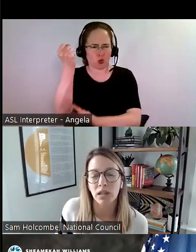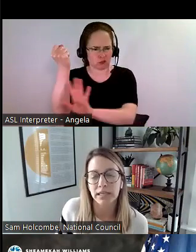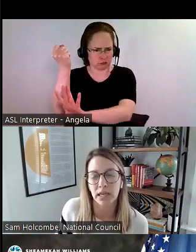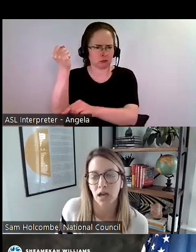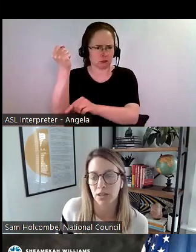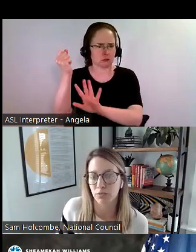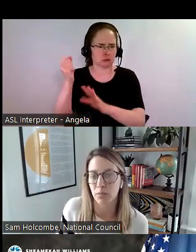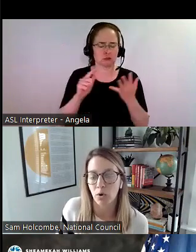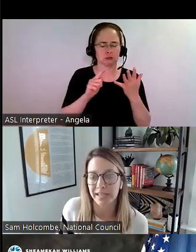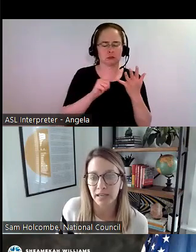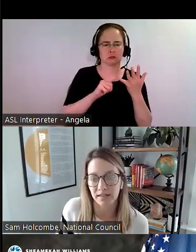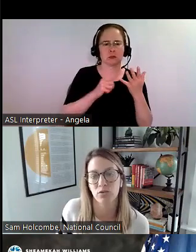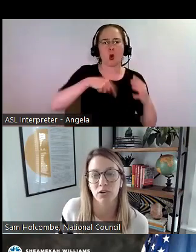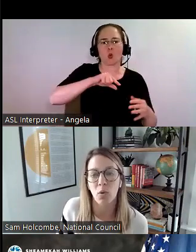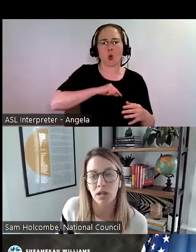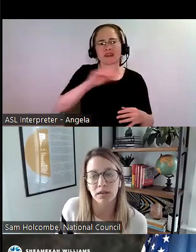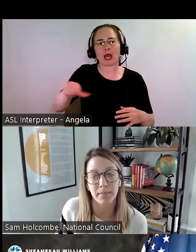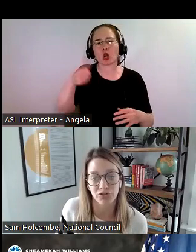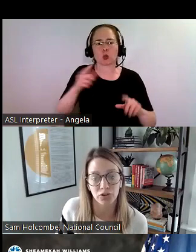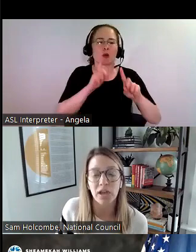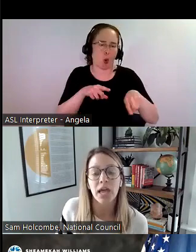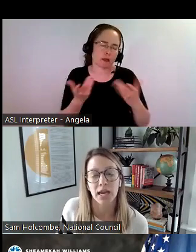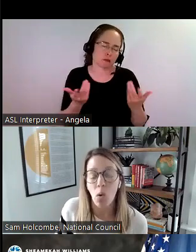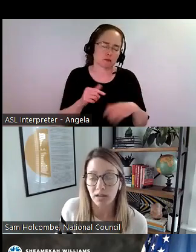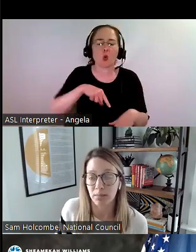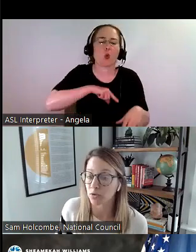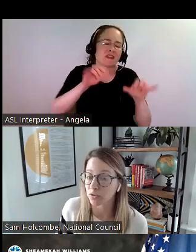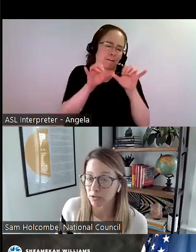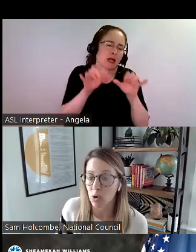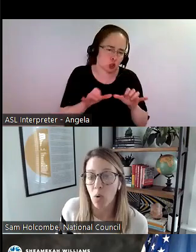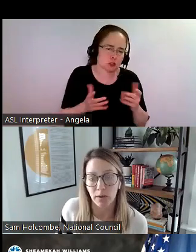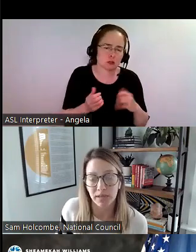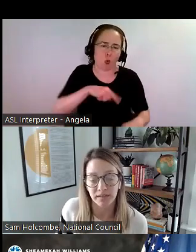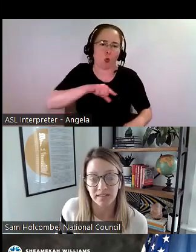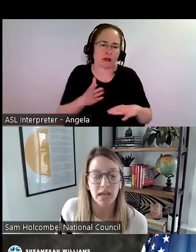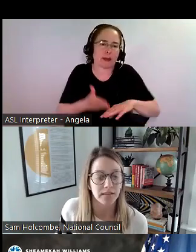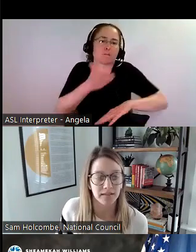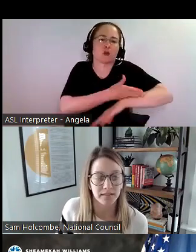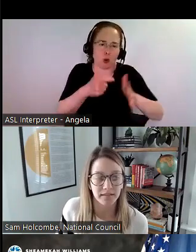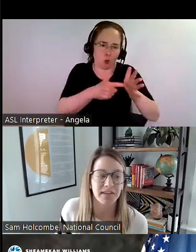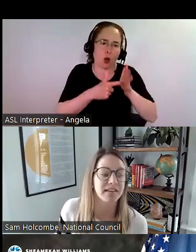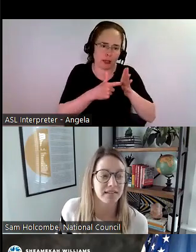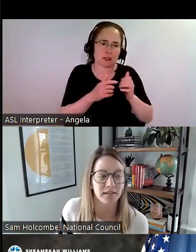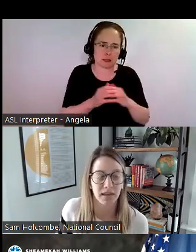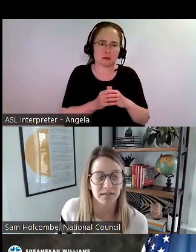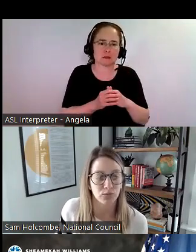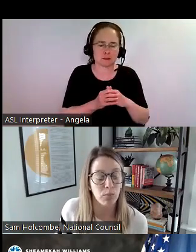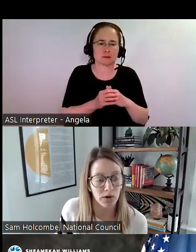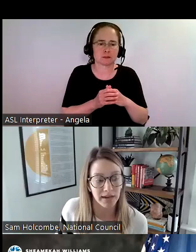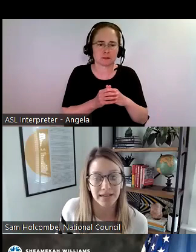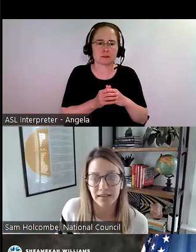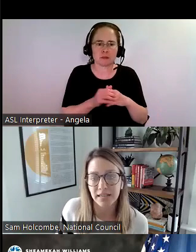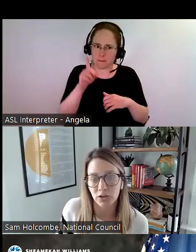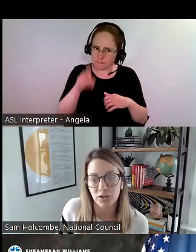There's also quality and other reporting. So there are quality measures and quality improvement requirements that CCBHCs